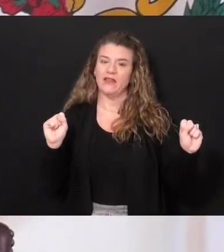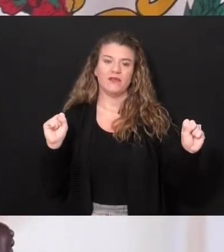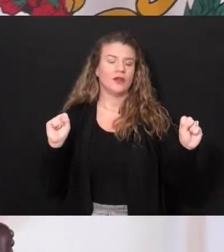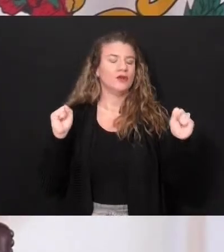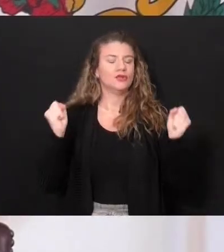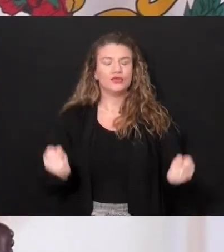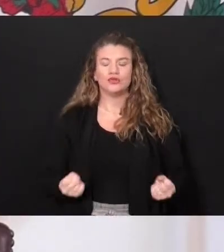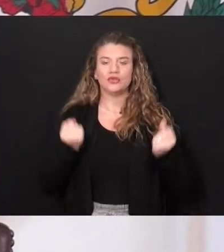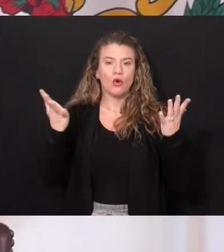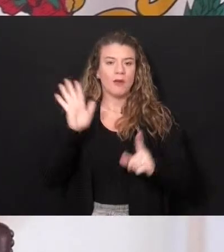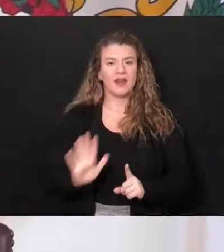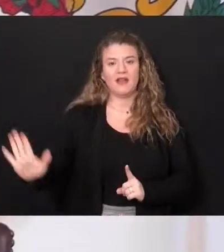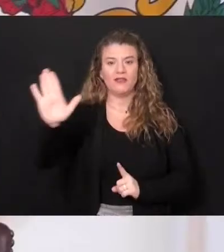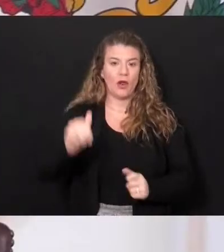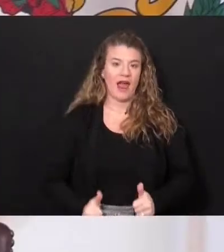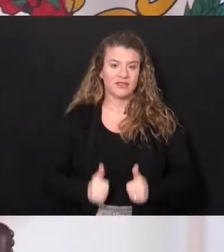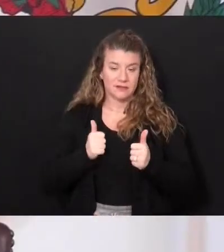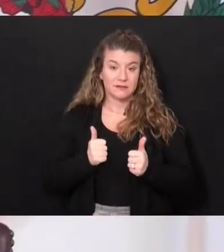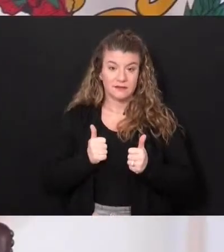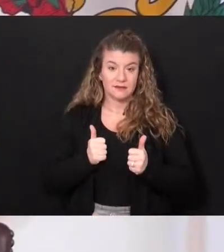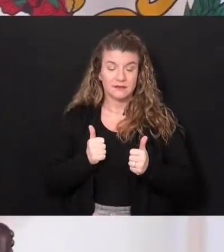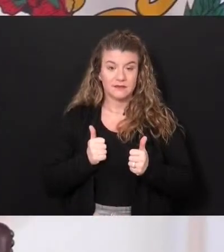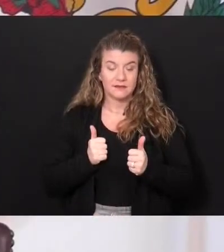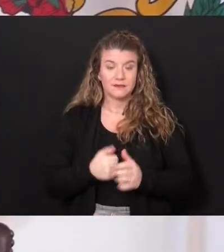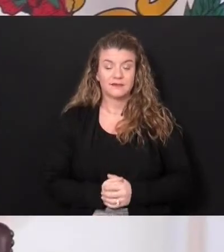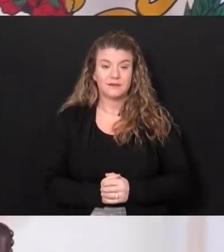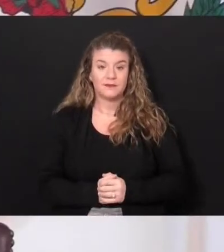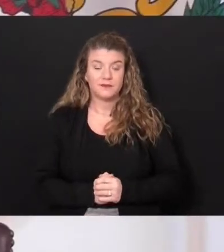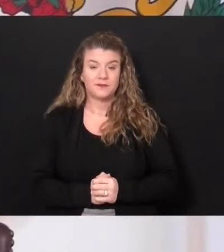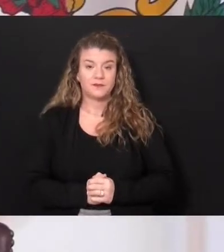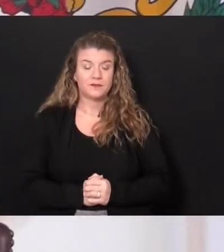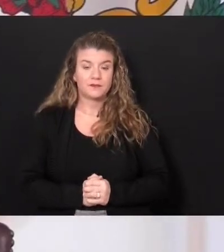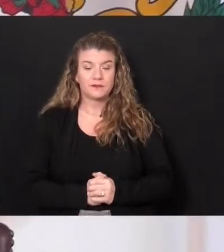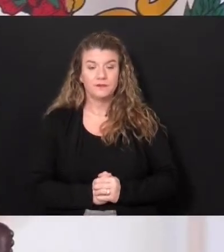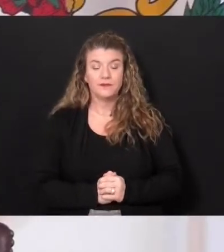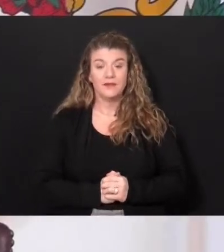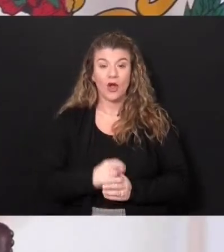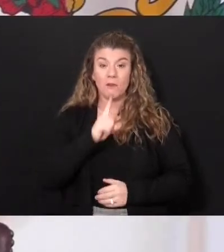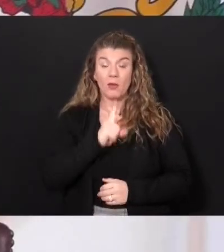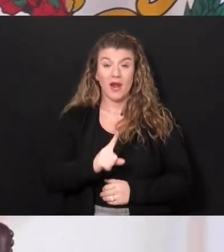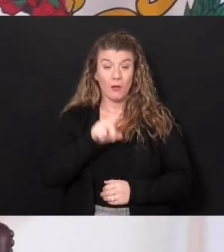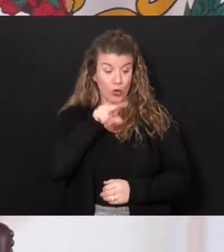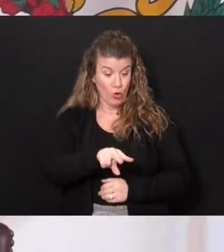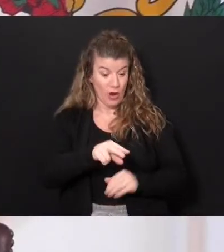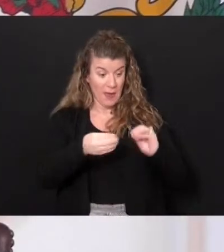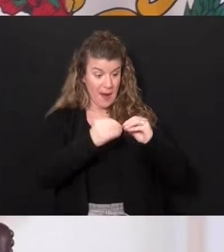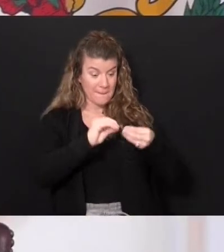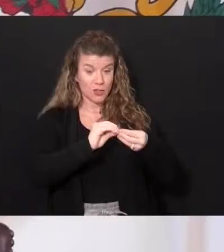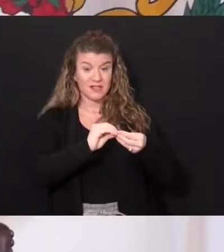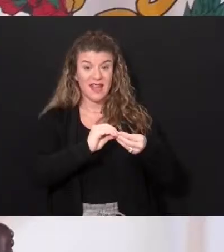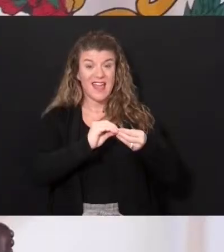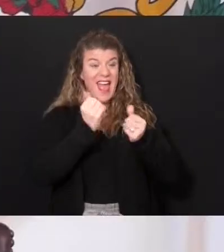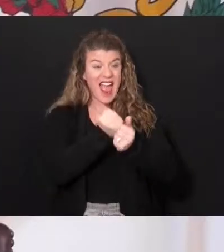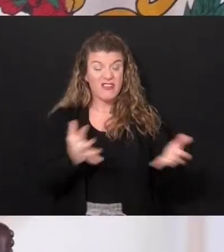of lives. No number on these pages could please me more than that.